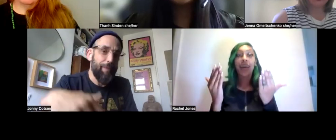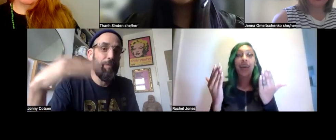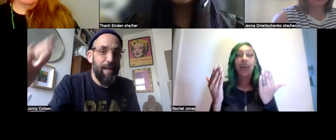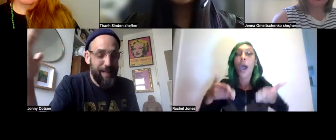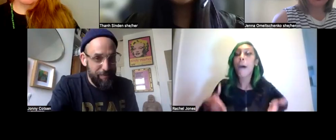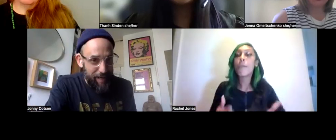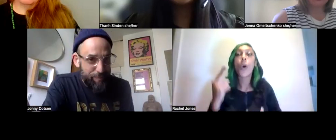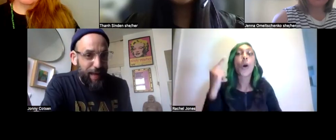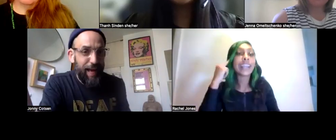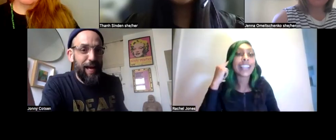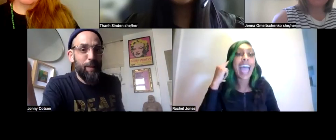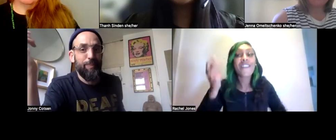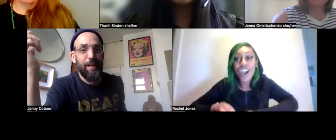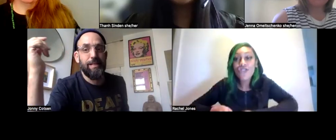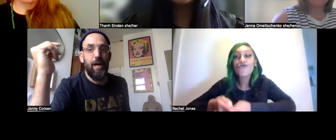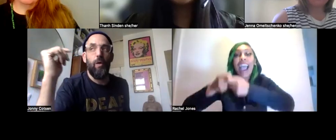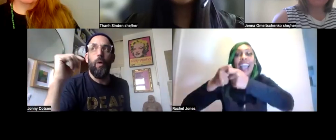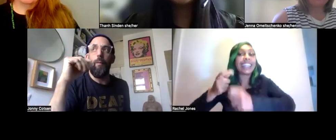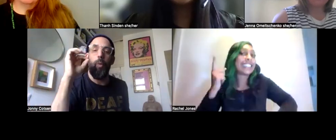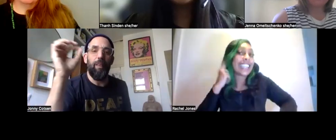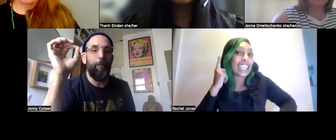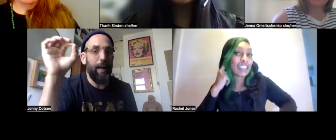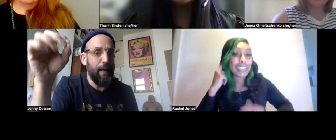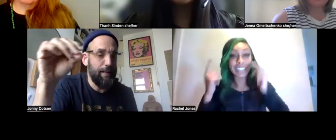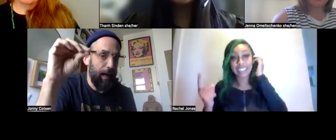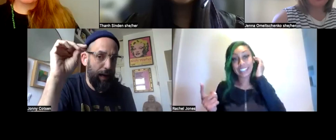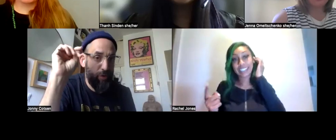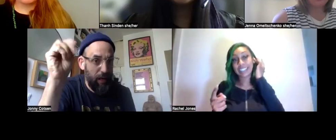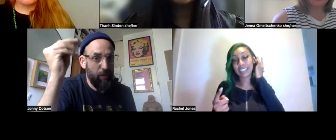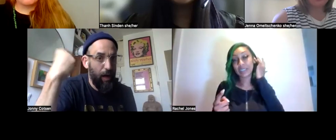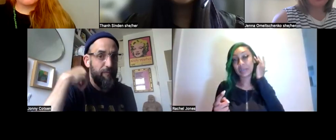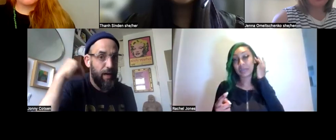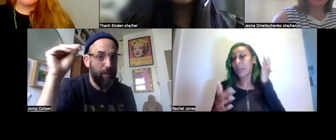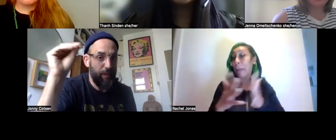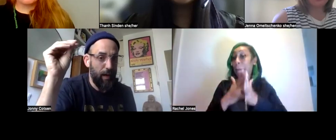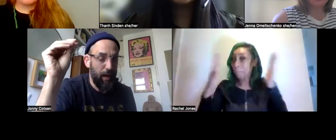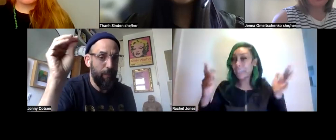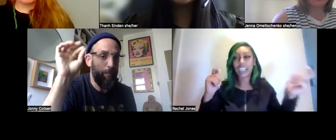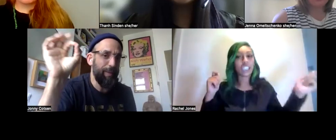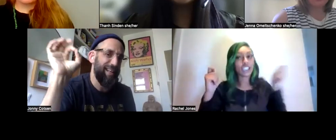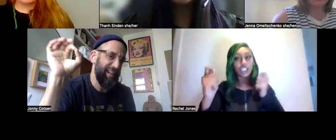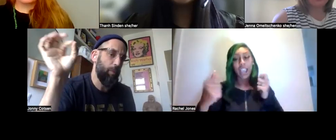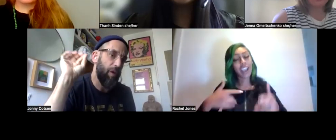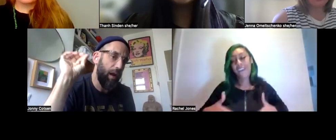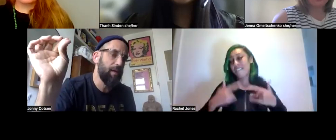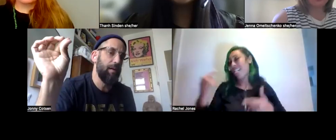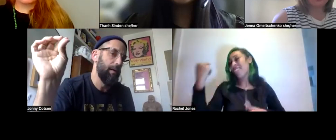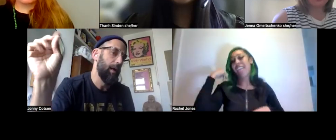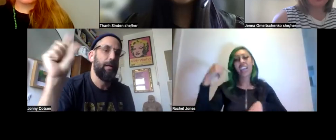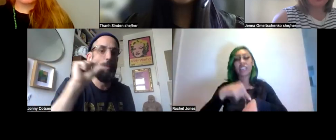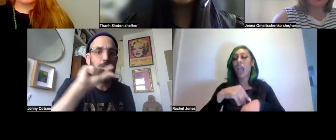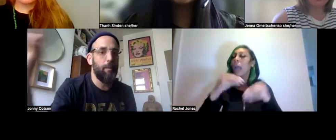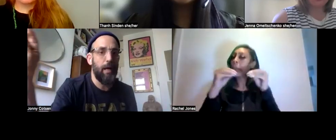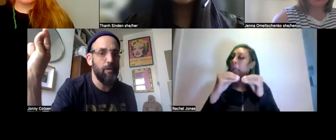Born Deaf and Made Hearing. So one of the biggest changes I felt at the time, BBC were